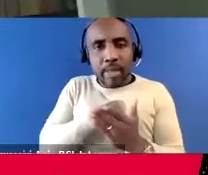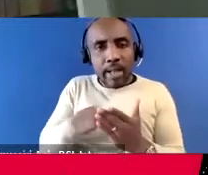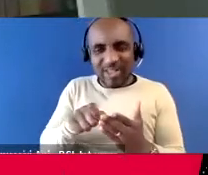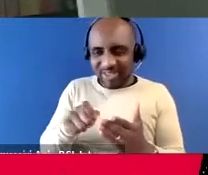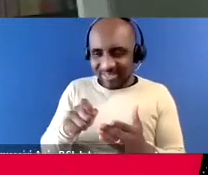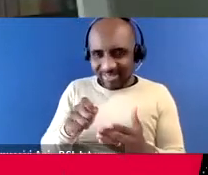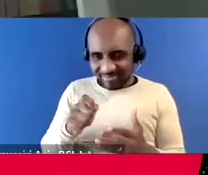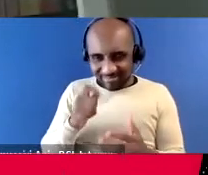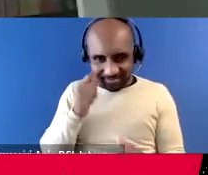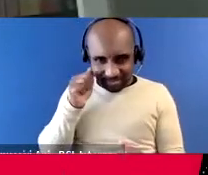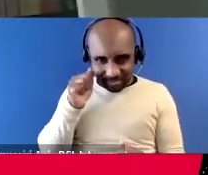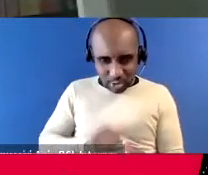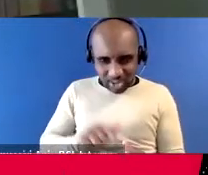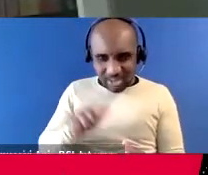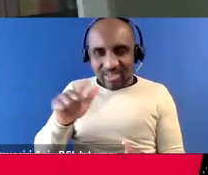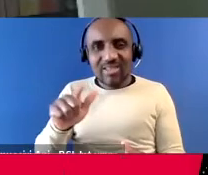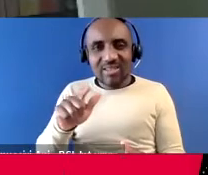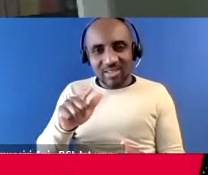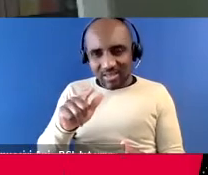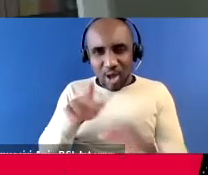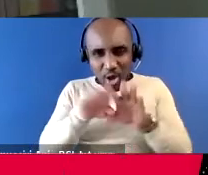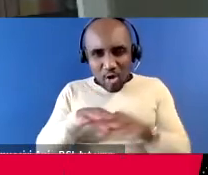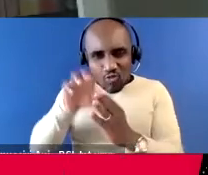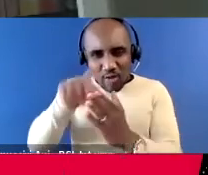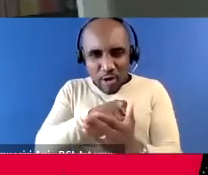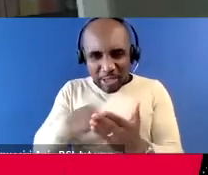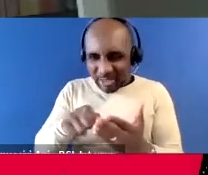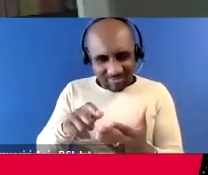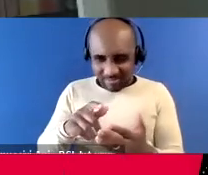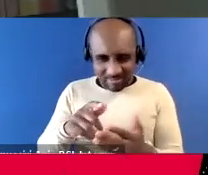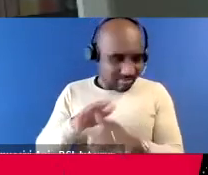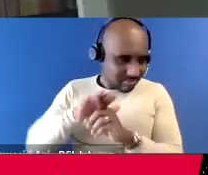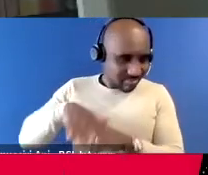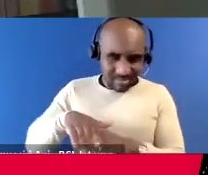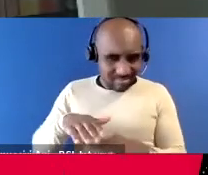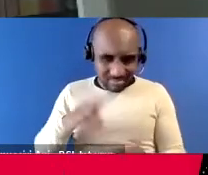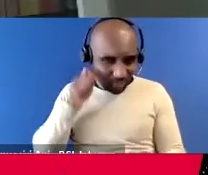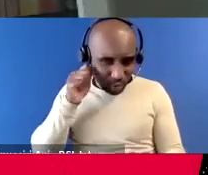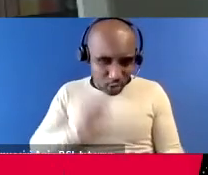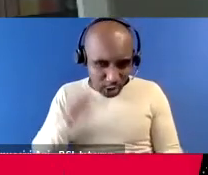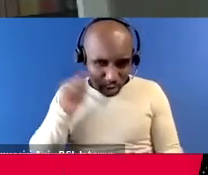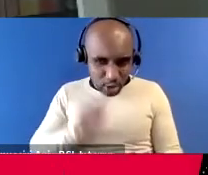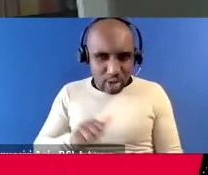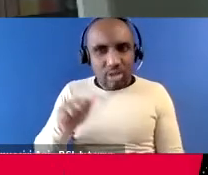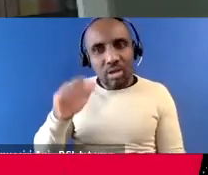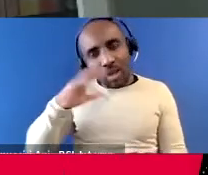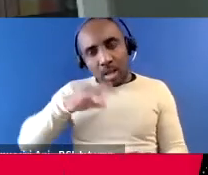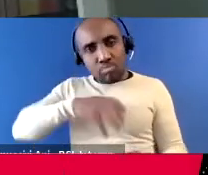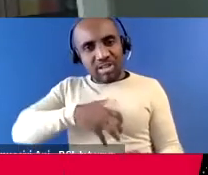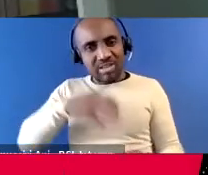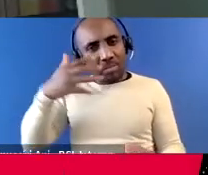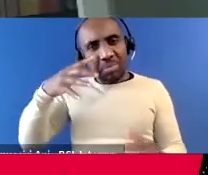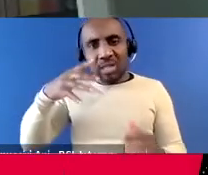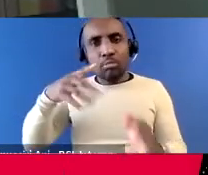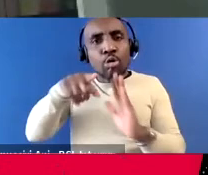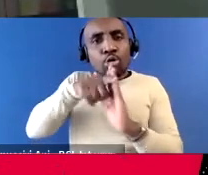which granted executive powers to the president, enabling decrees on a whim,